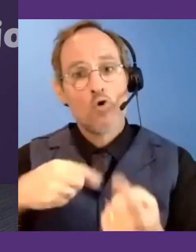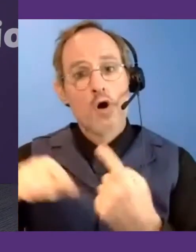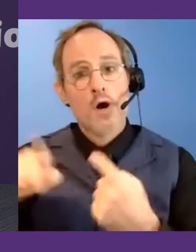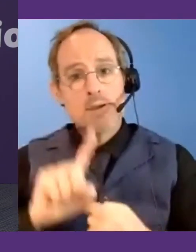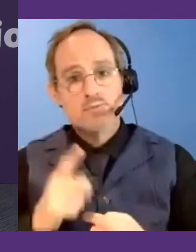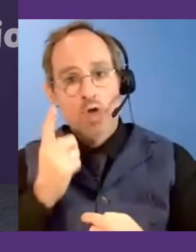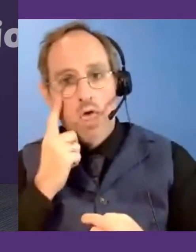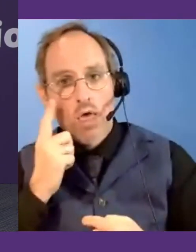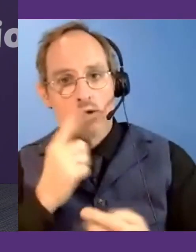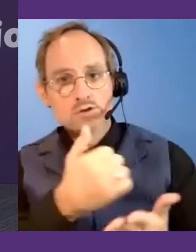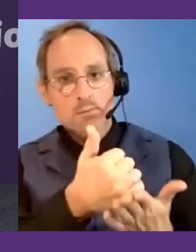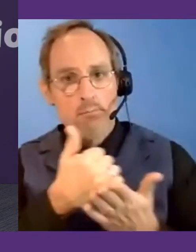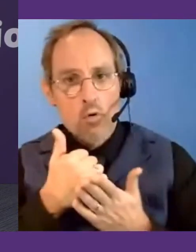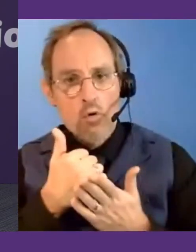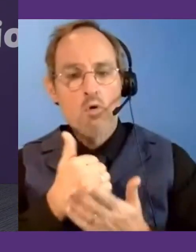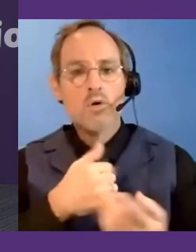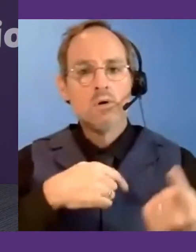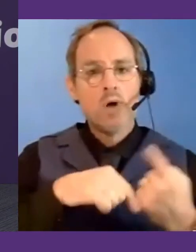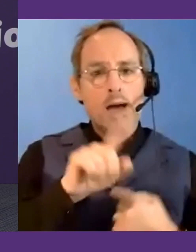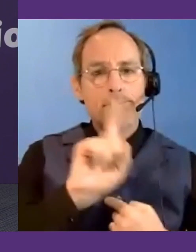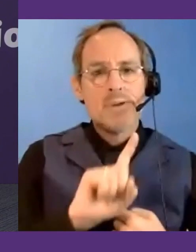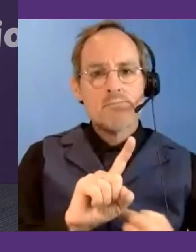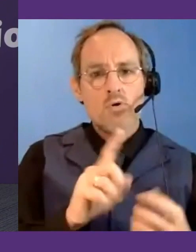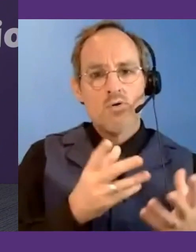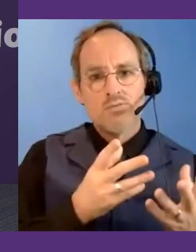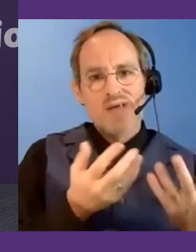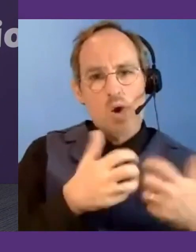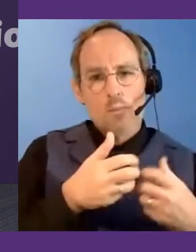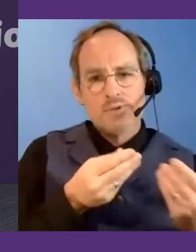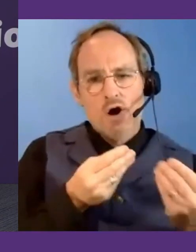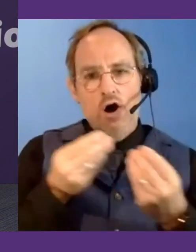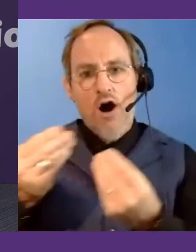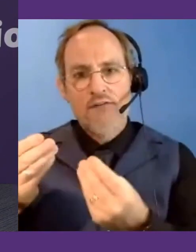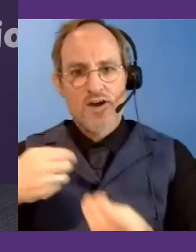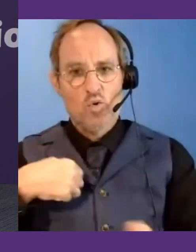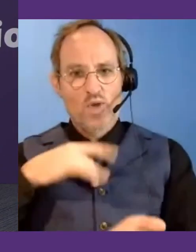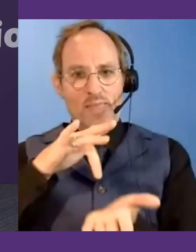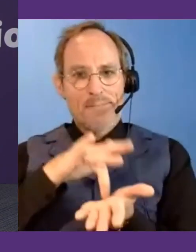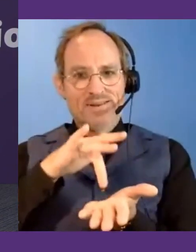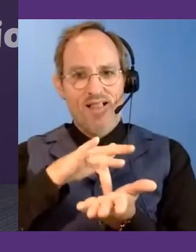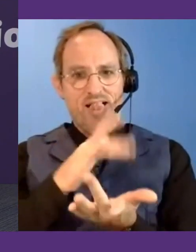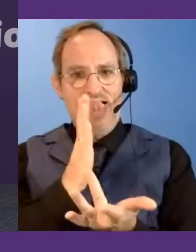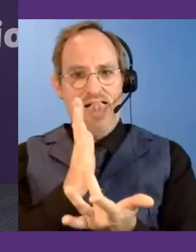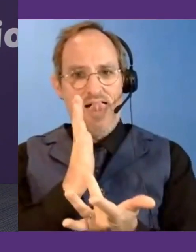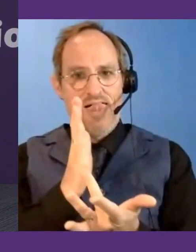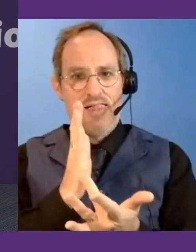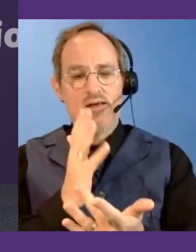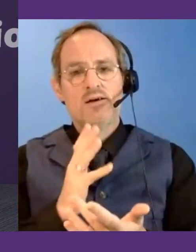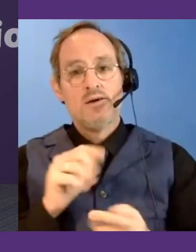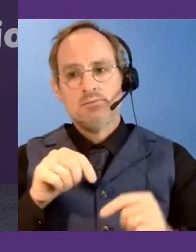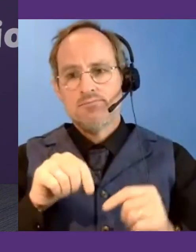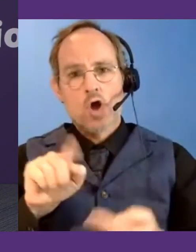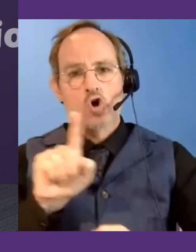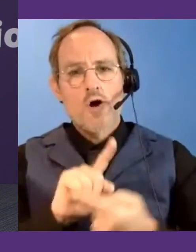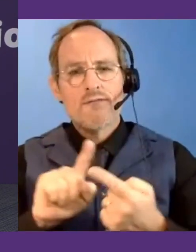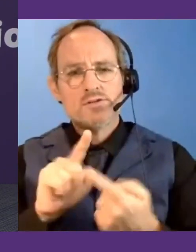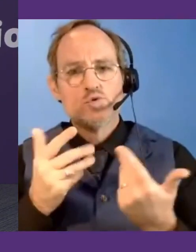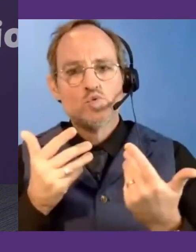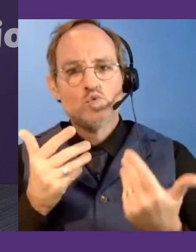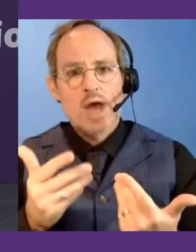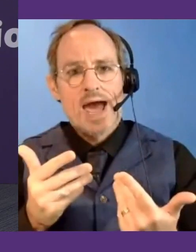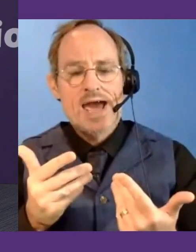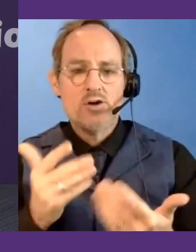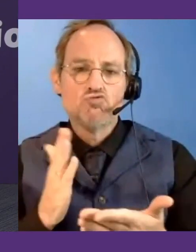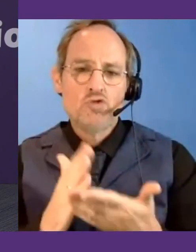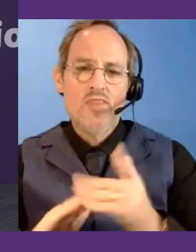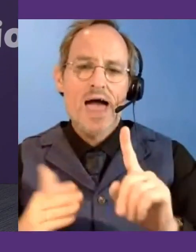devices, and we sit in the middle of that to provide the connecting up, and as do a lot of people, I'm sure, in the conference, just providing that confidence building, as you